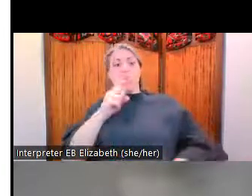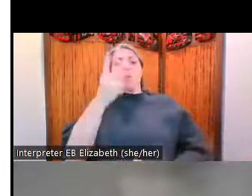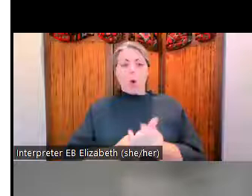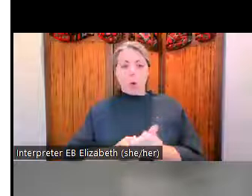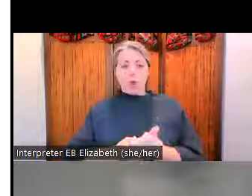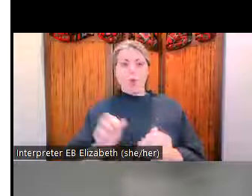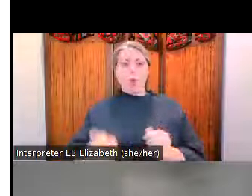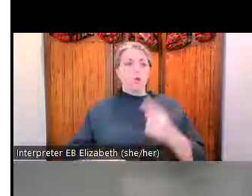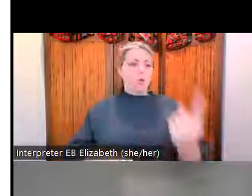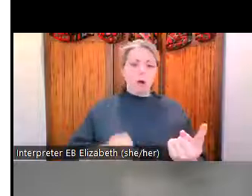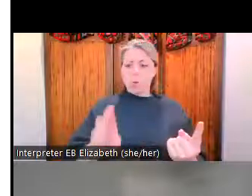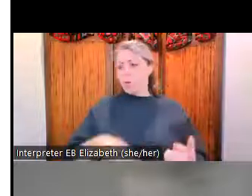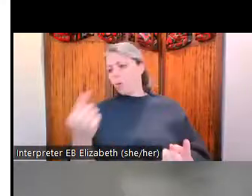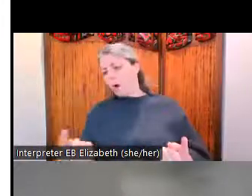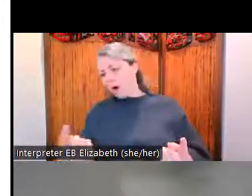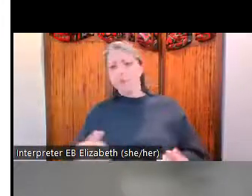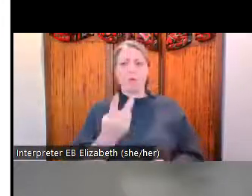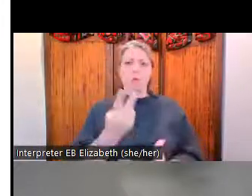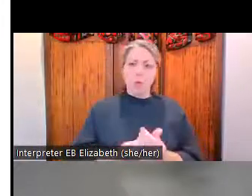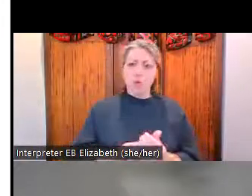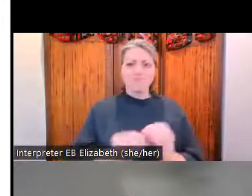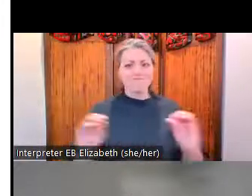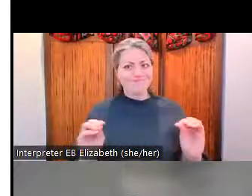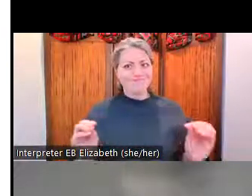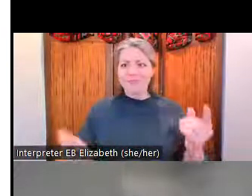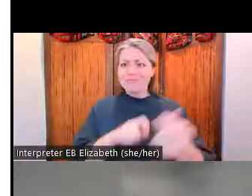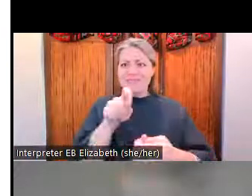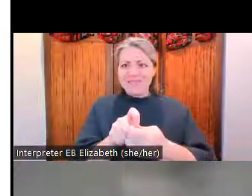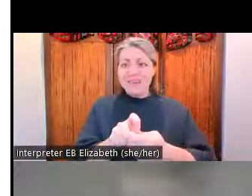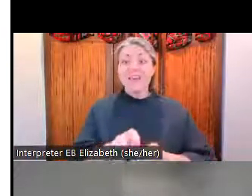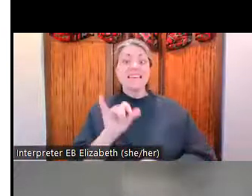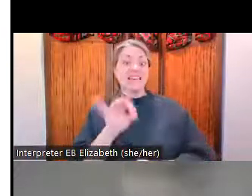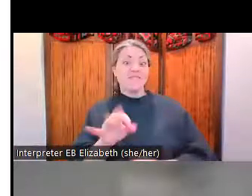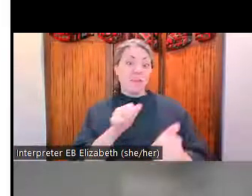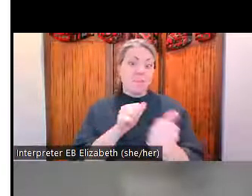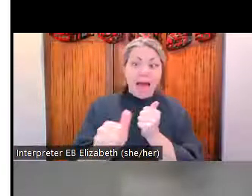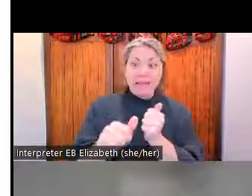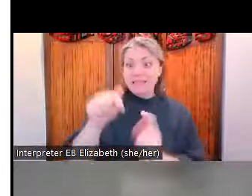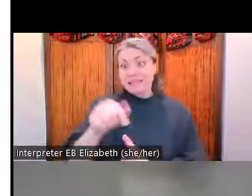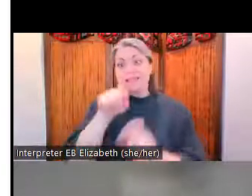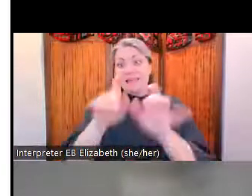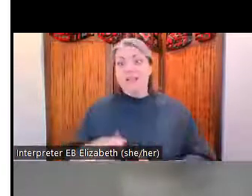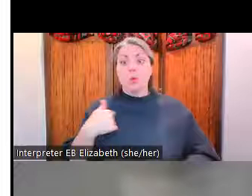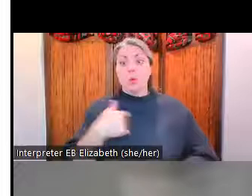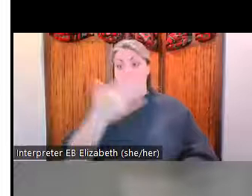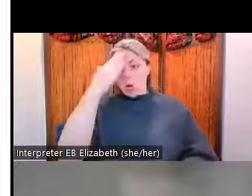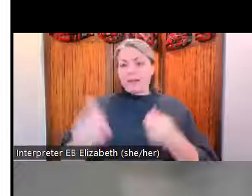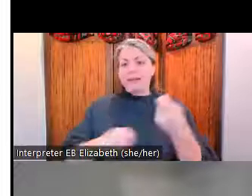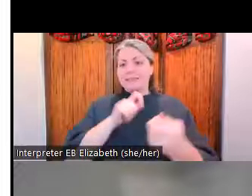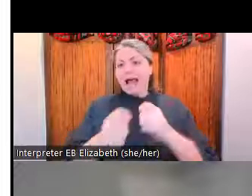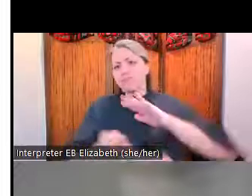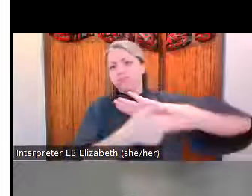ADHD or autism or both. So there's no, while they're in research, there are MRIs and brain